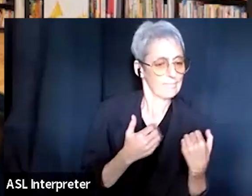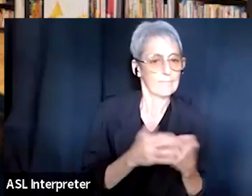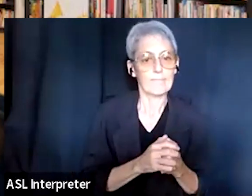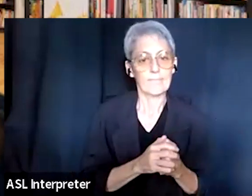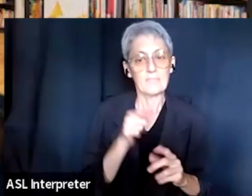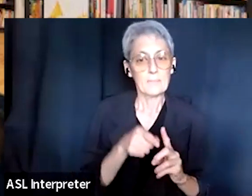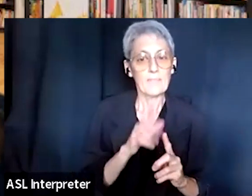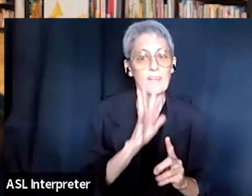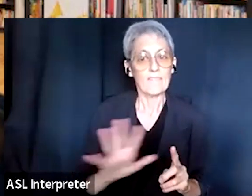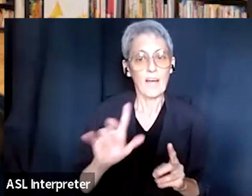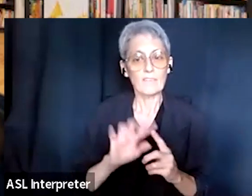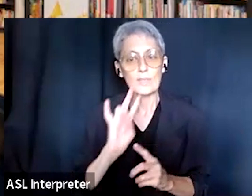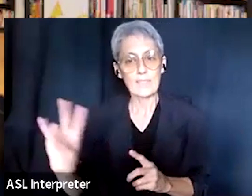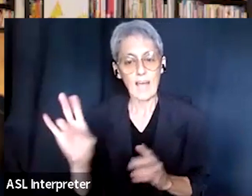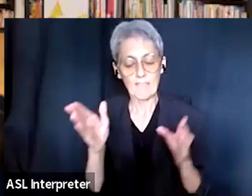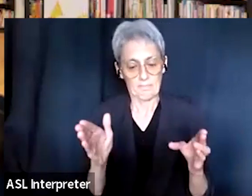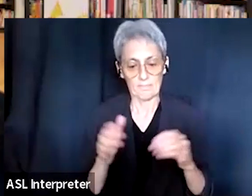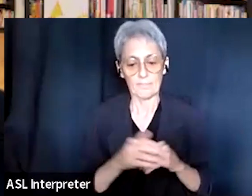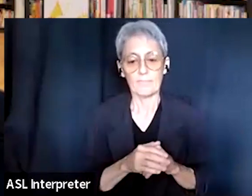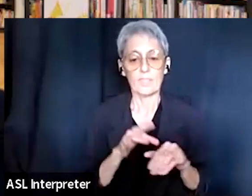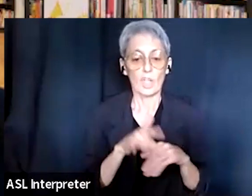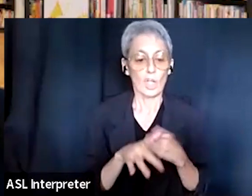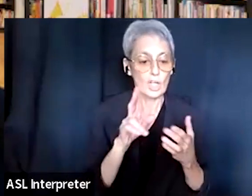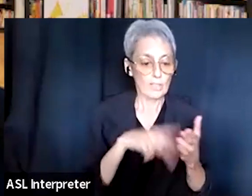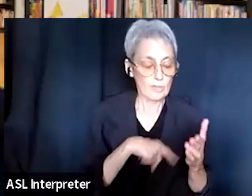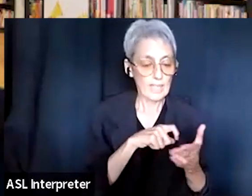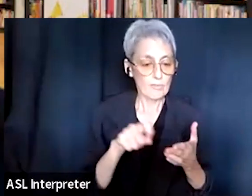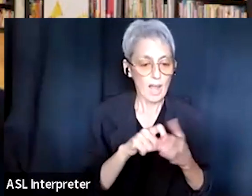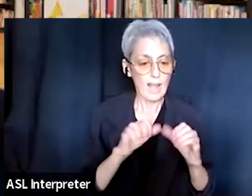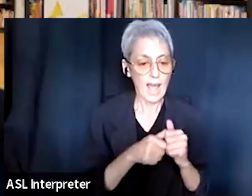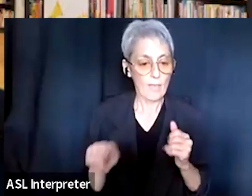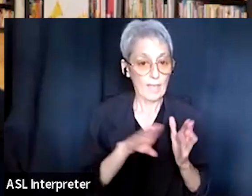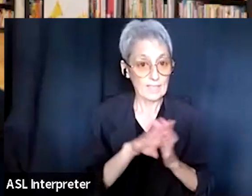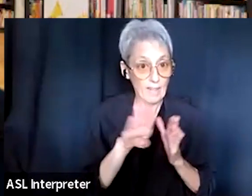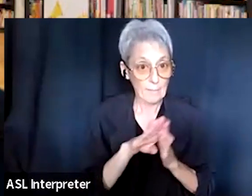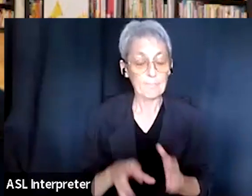7, looking at how early reading and writing develop.